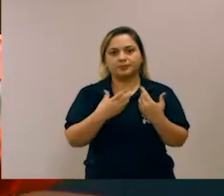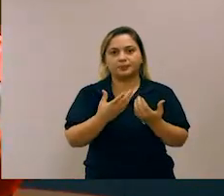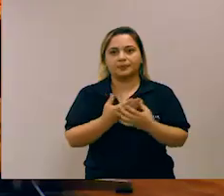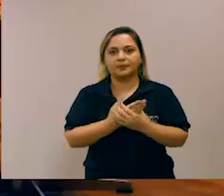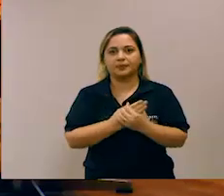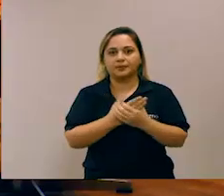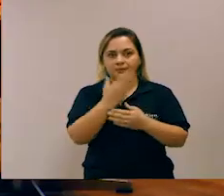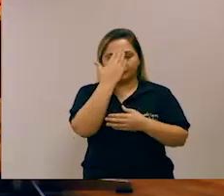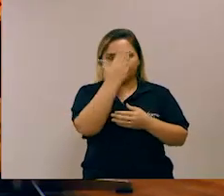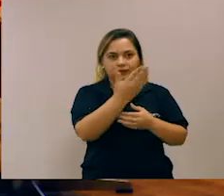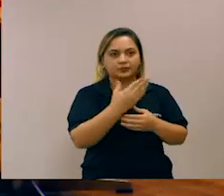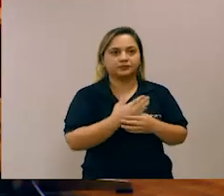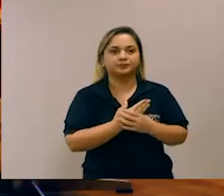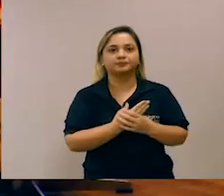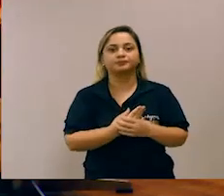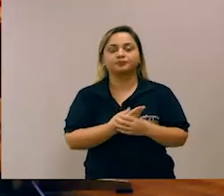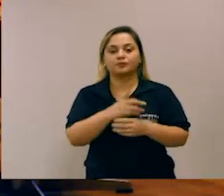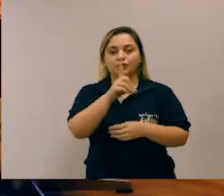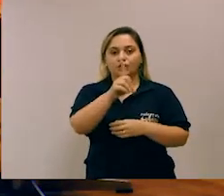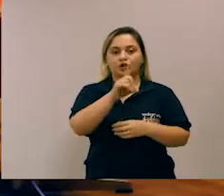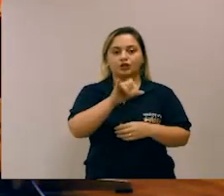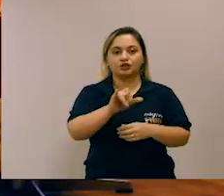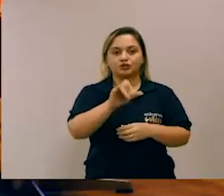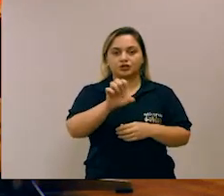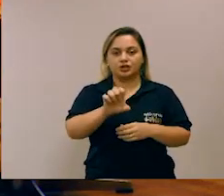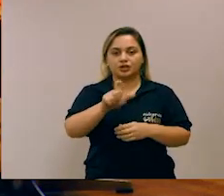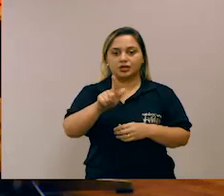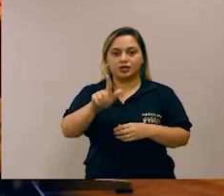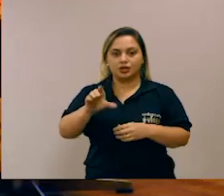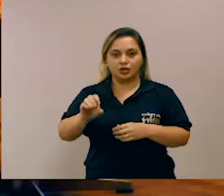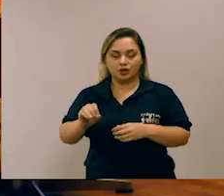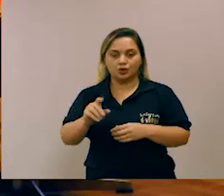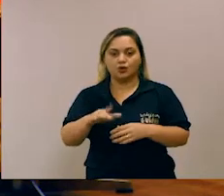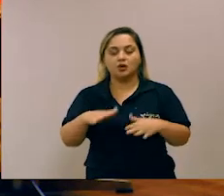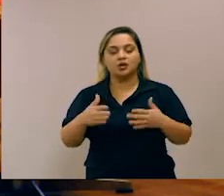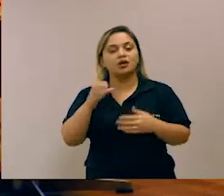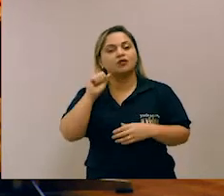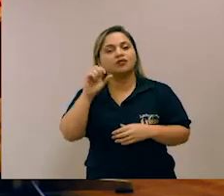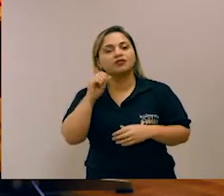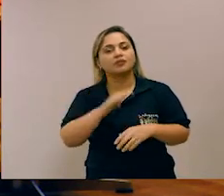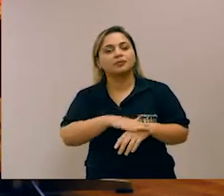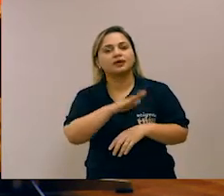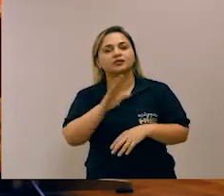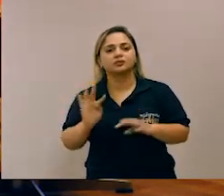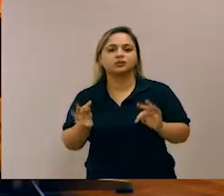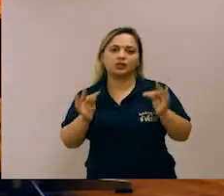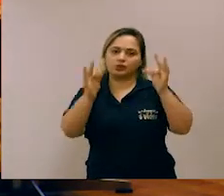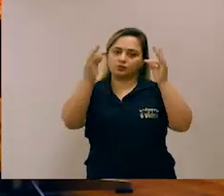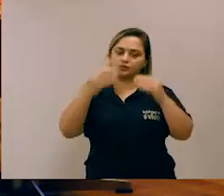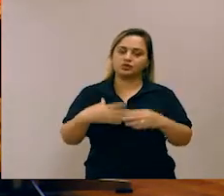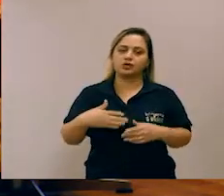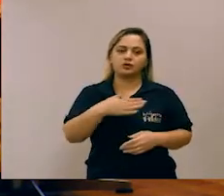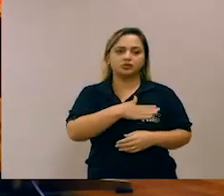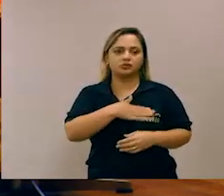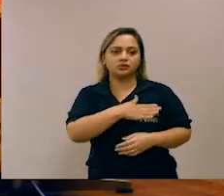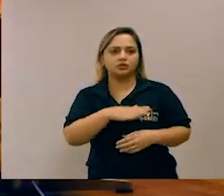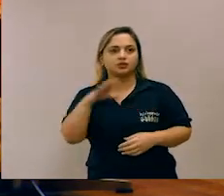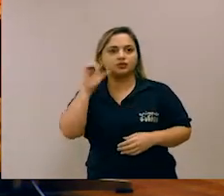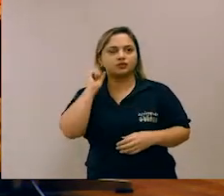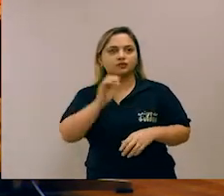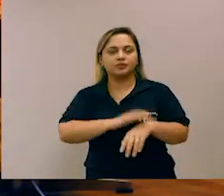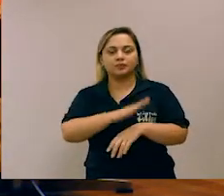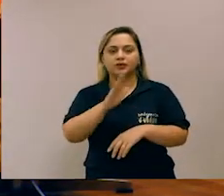doctor, and they have psychological follow-up. Diego, I would like to listen from you a little bit more about the technology.